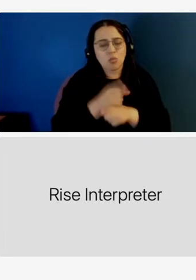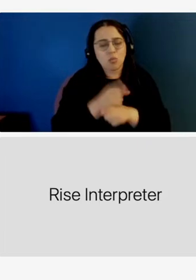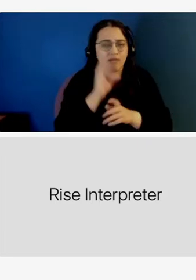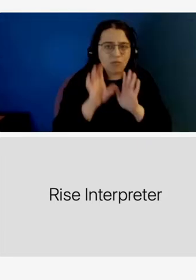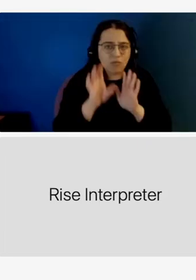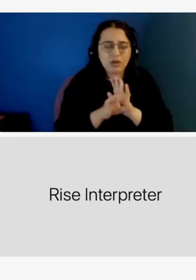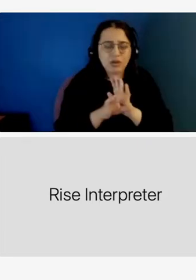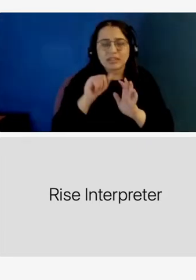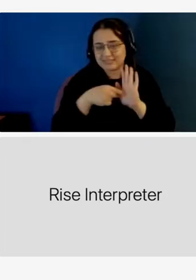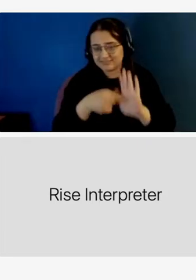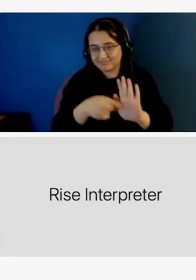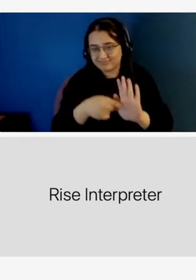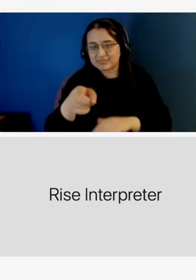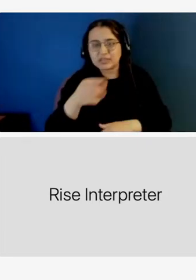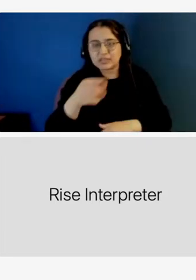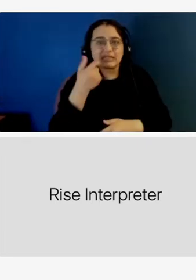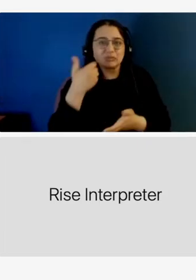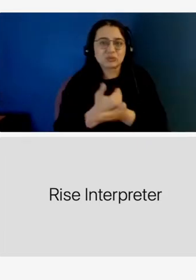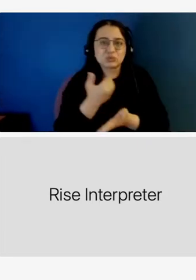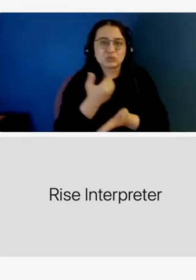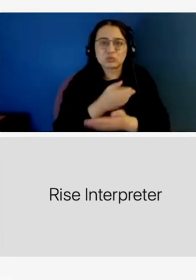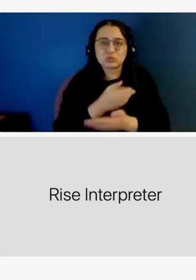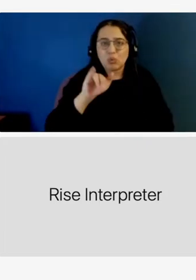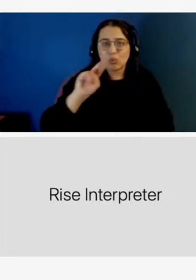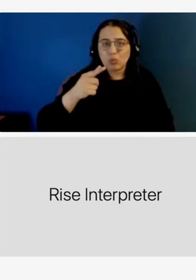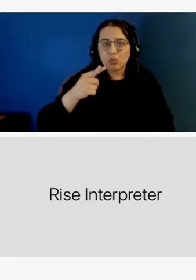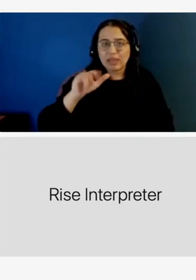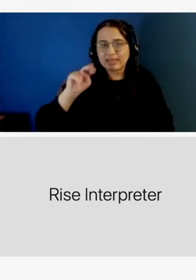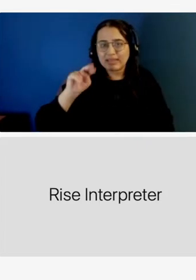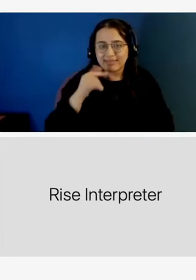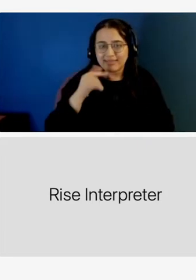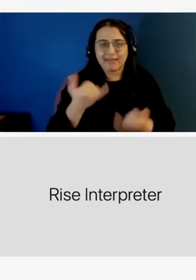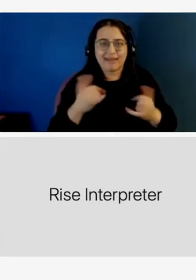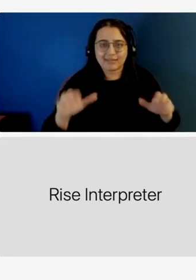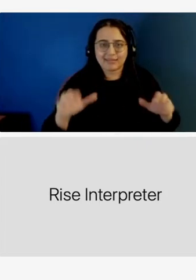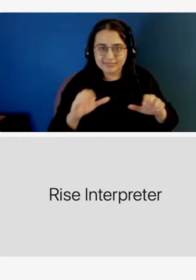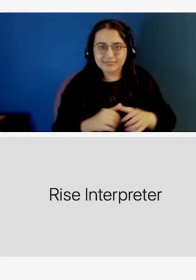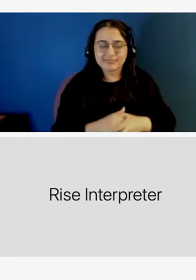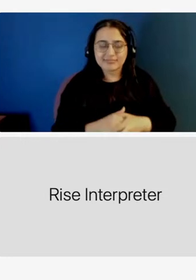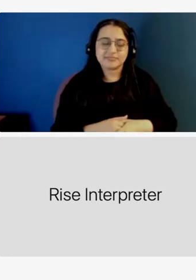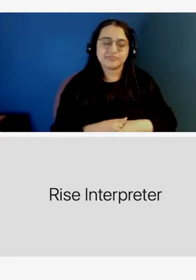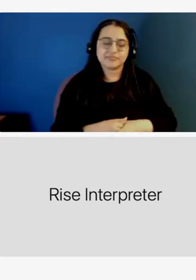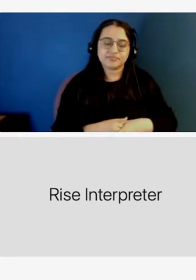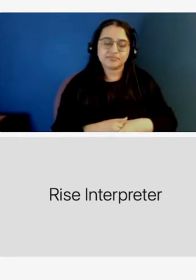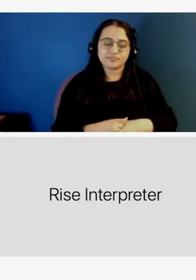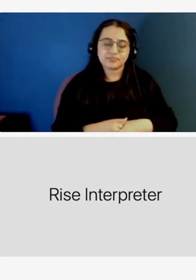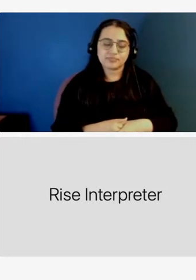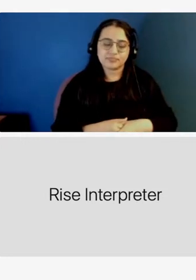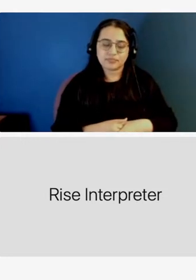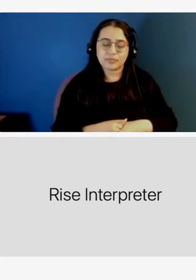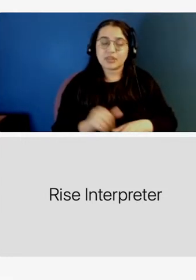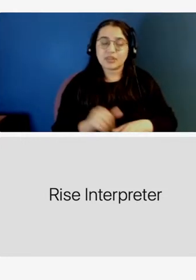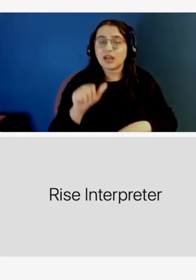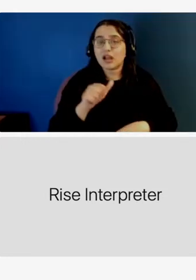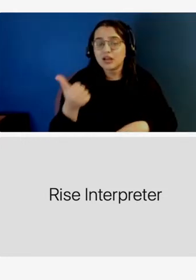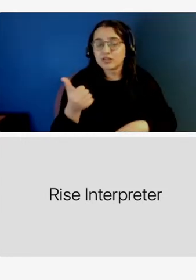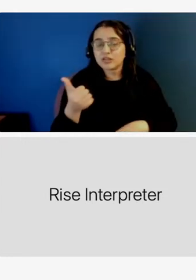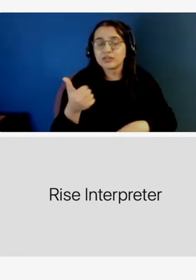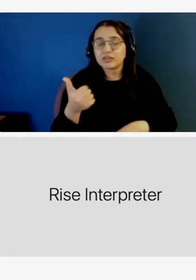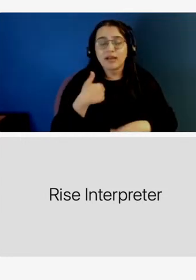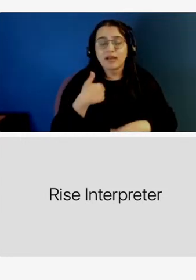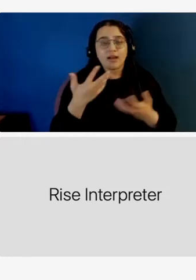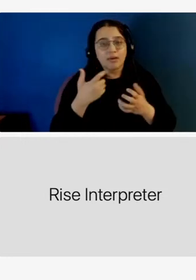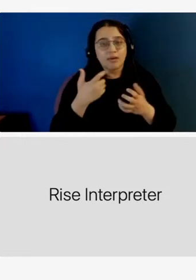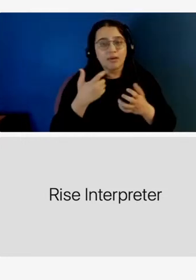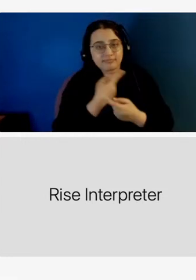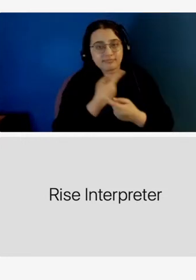place. Next slide, please. Right. Also, pleased to report to the board that the gymnasium,